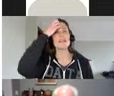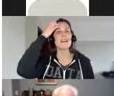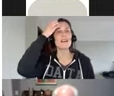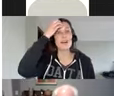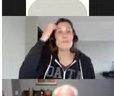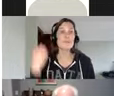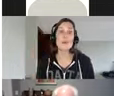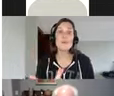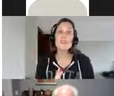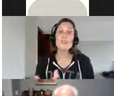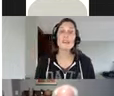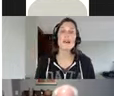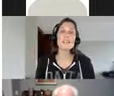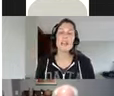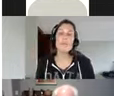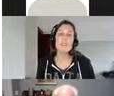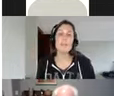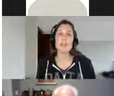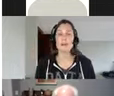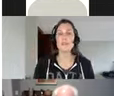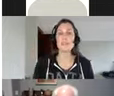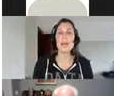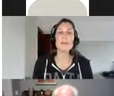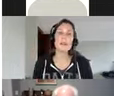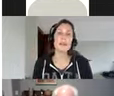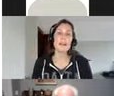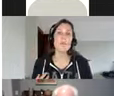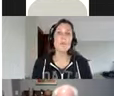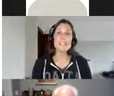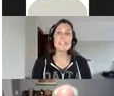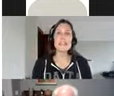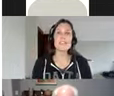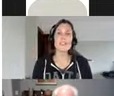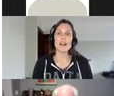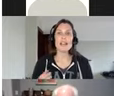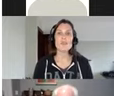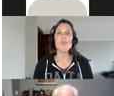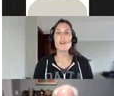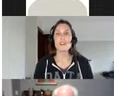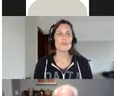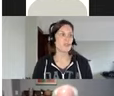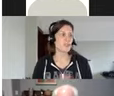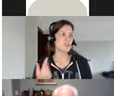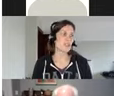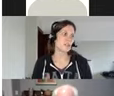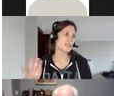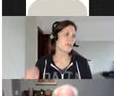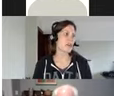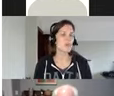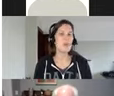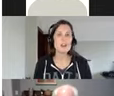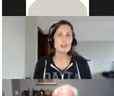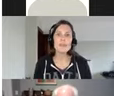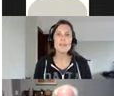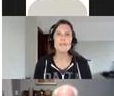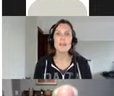you. Now I want you to try and logic out something about this map. What states are the highest water users? So this is domestic